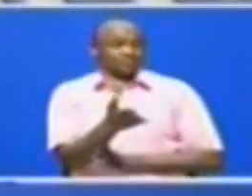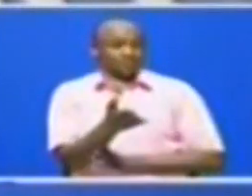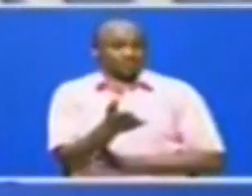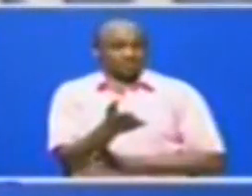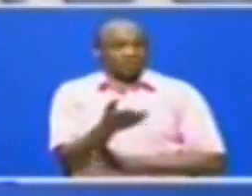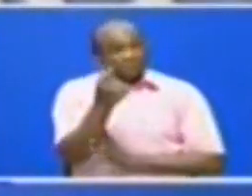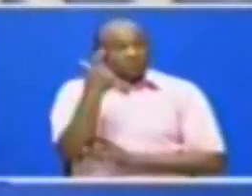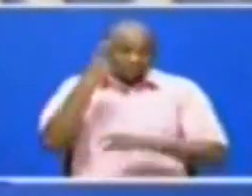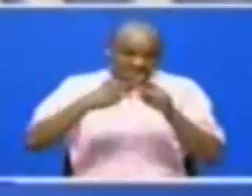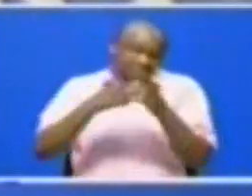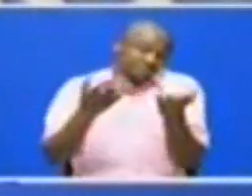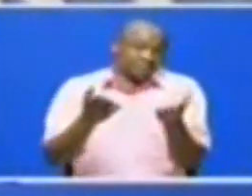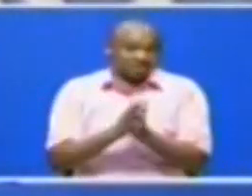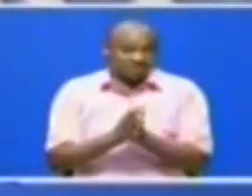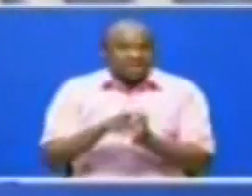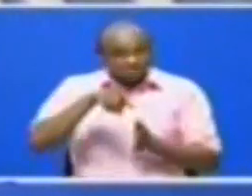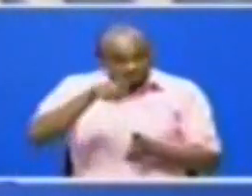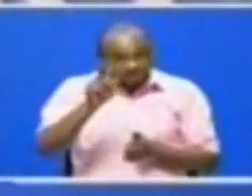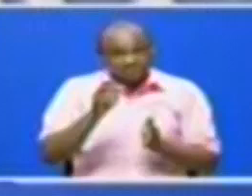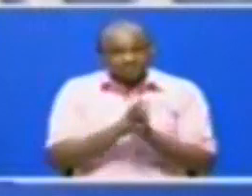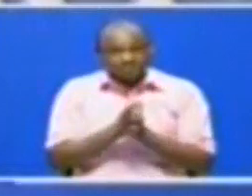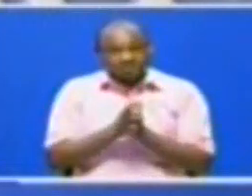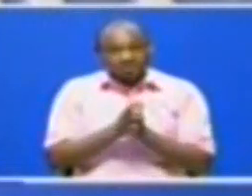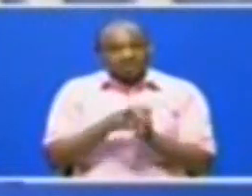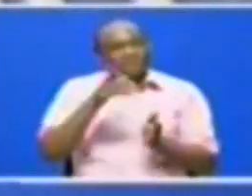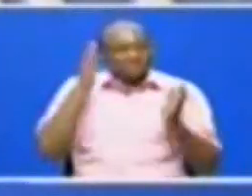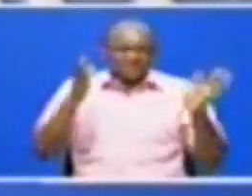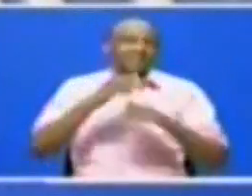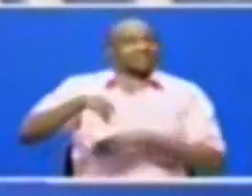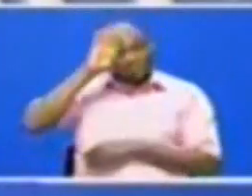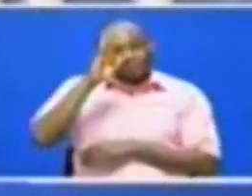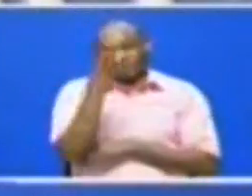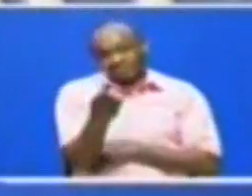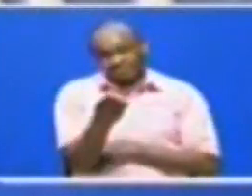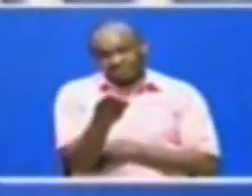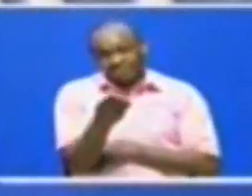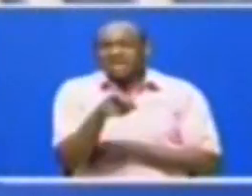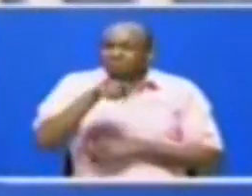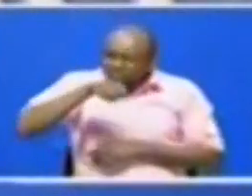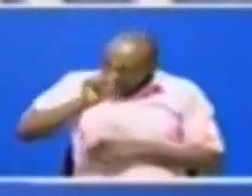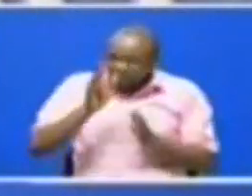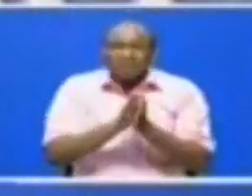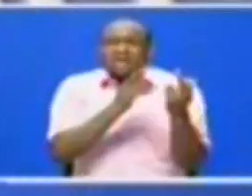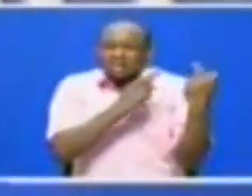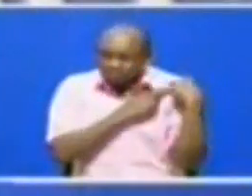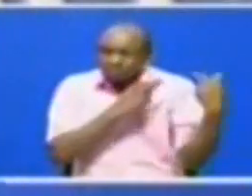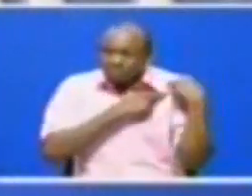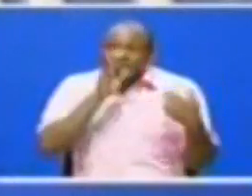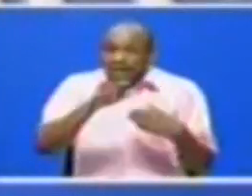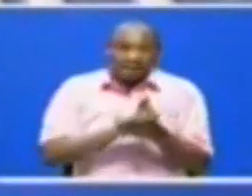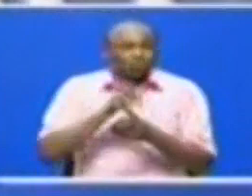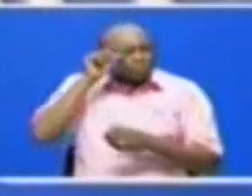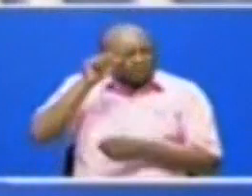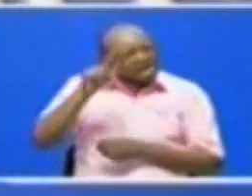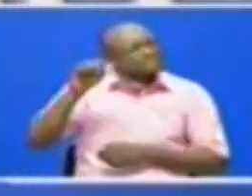for a few years lately that he has been a big disappointment. It is his responsibility to wake up very early